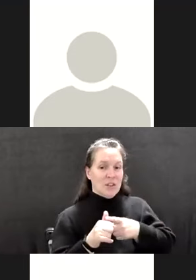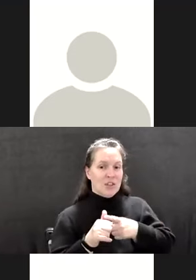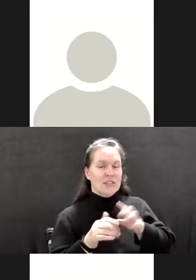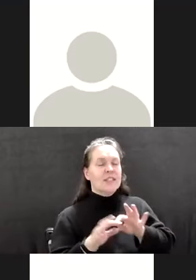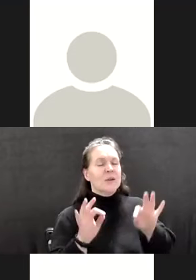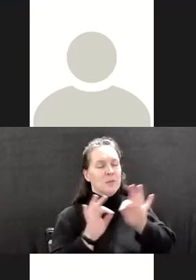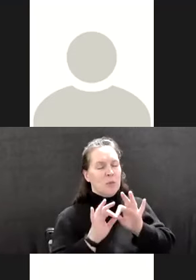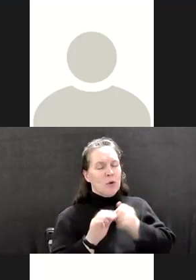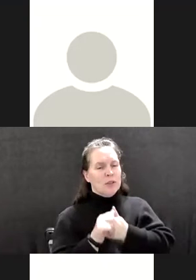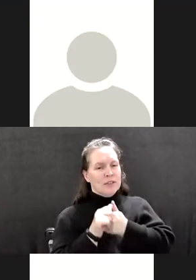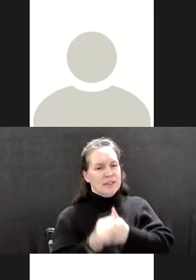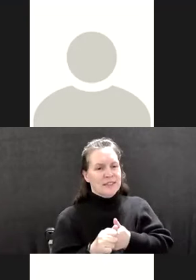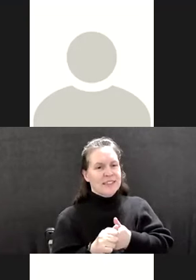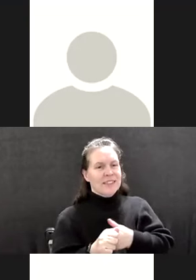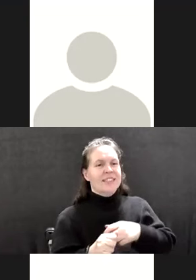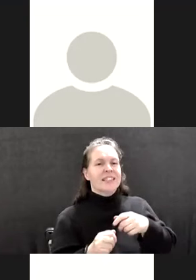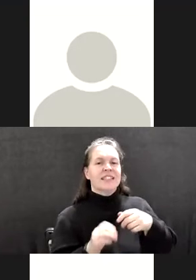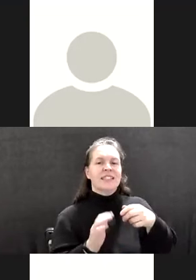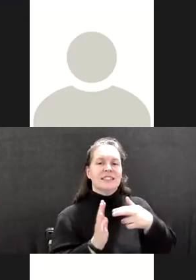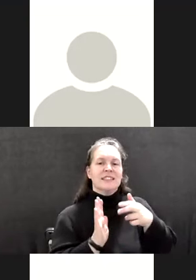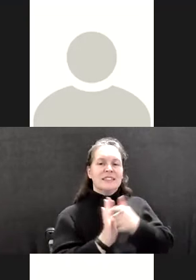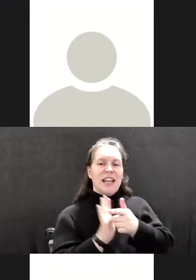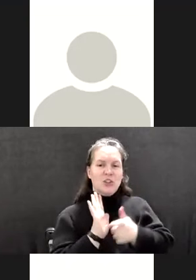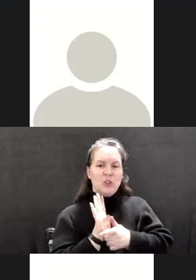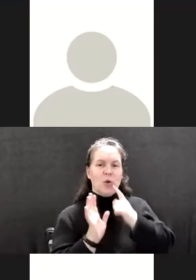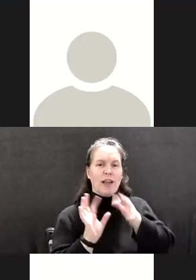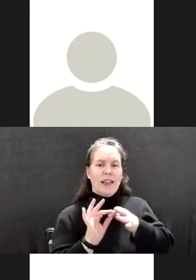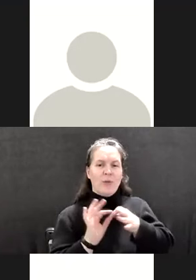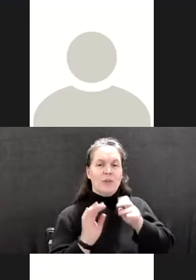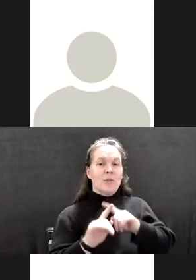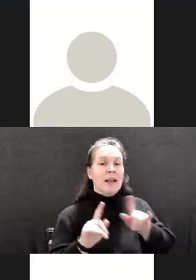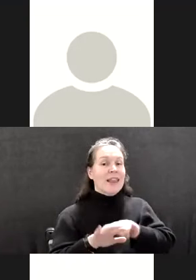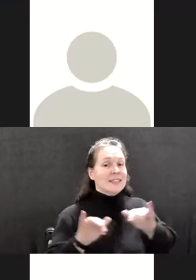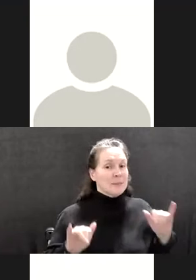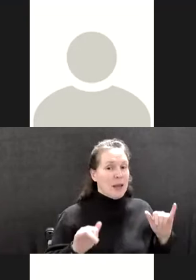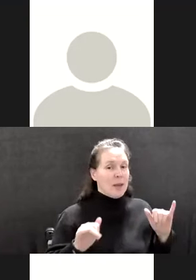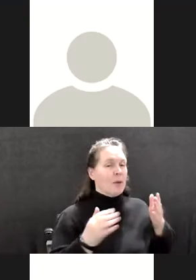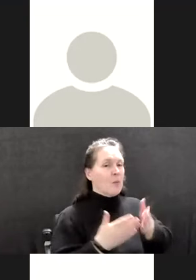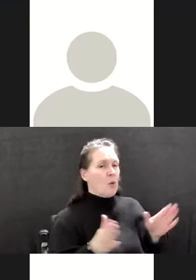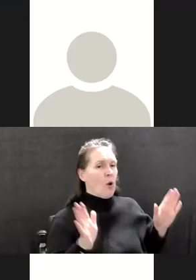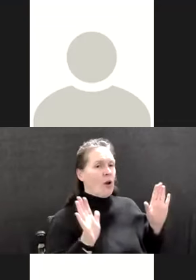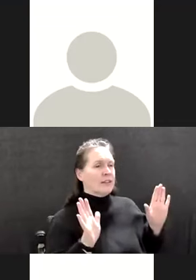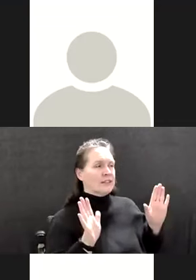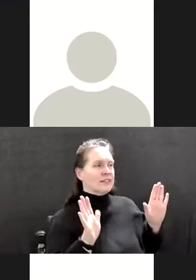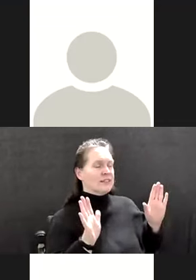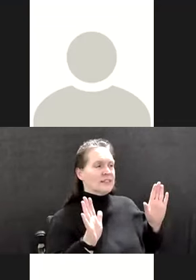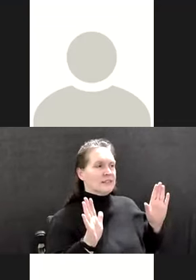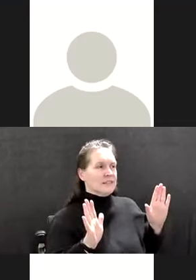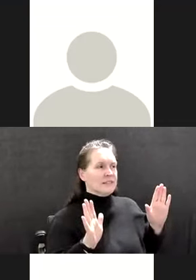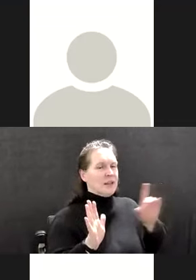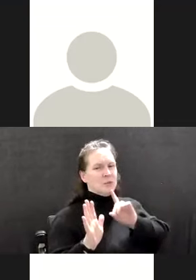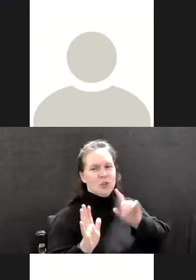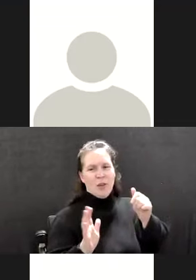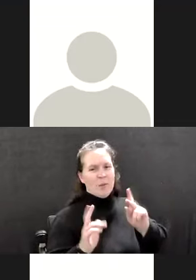adhere to statutory language, but also kind of a broader, and you know, I'm sure there are others on this call